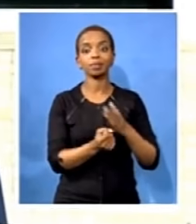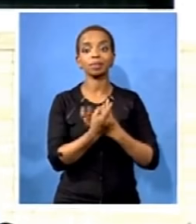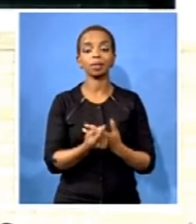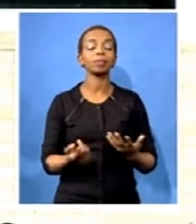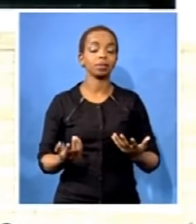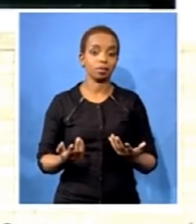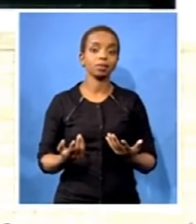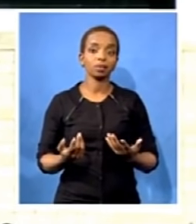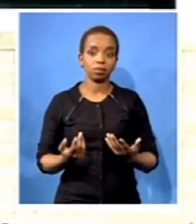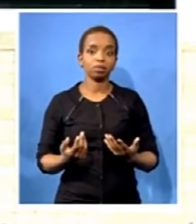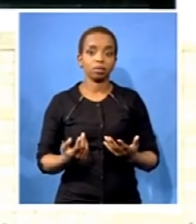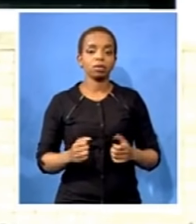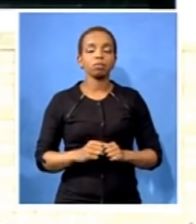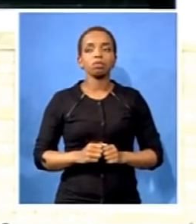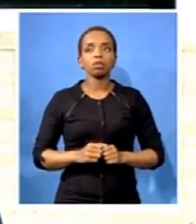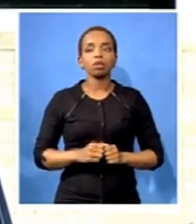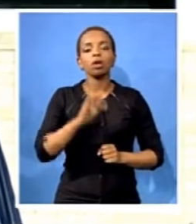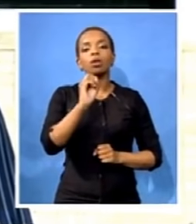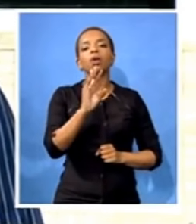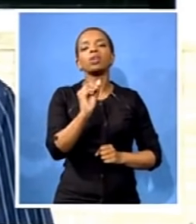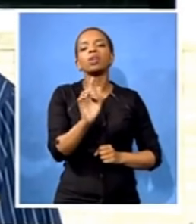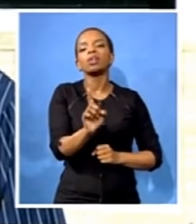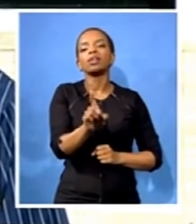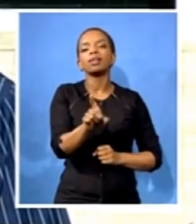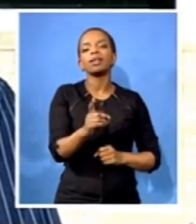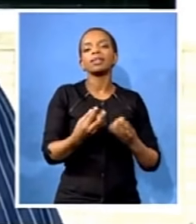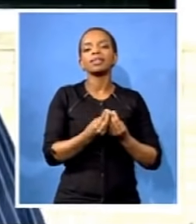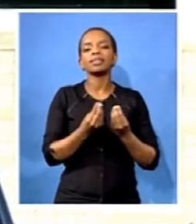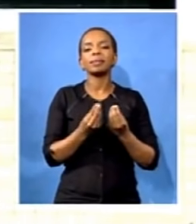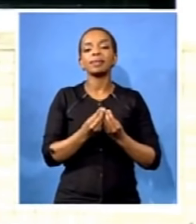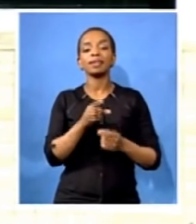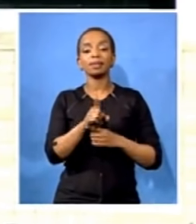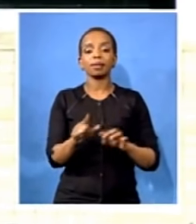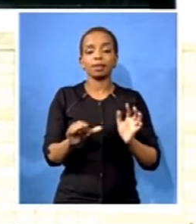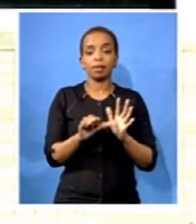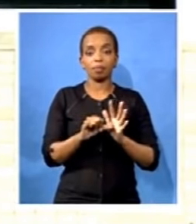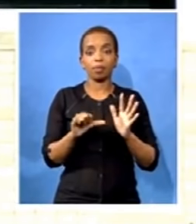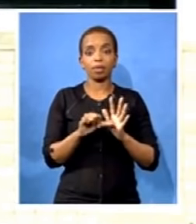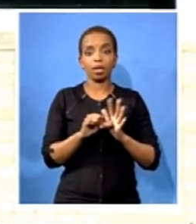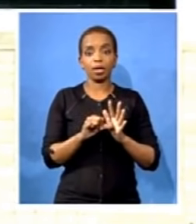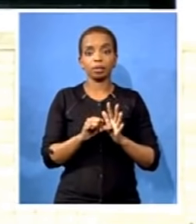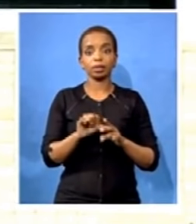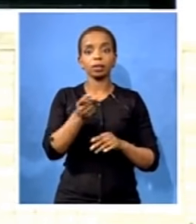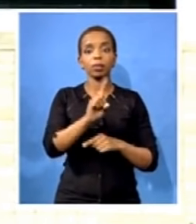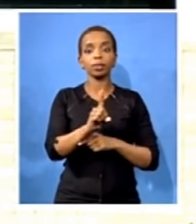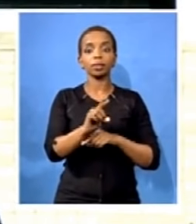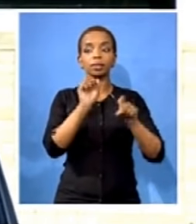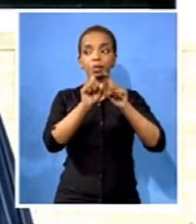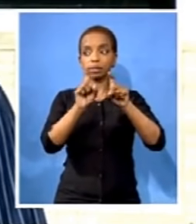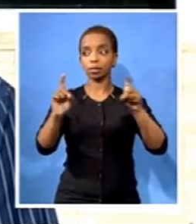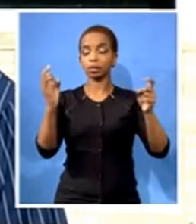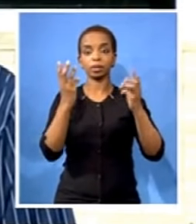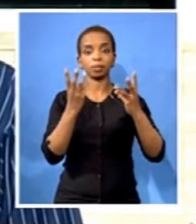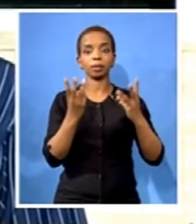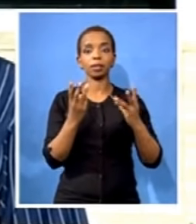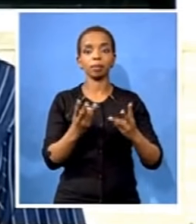is something of importance to remind everybody that coronavirus is catching up with us when we are in